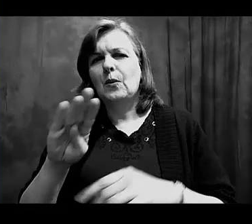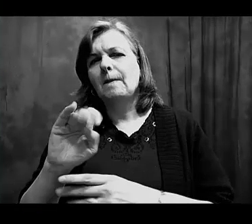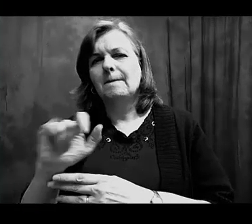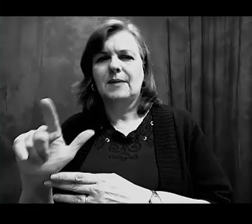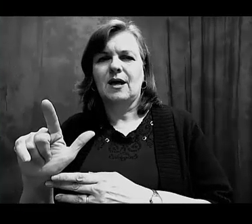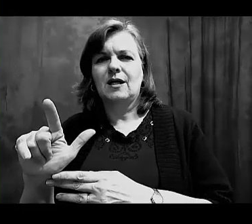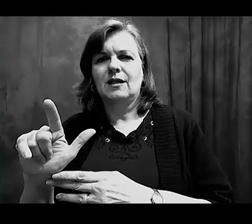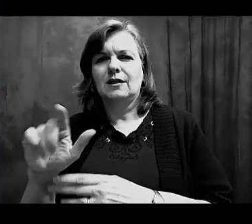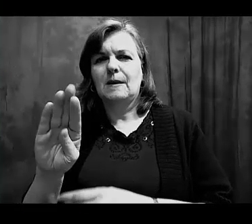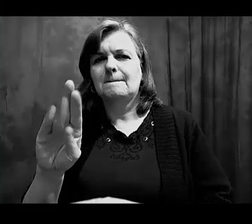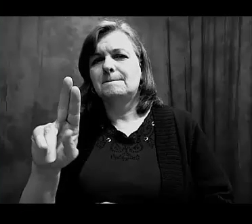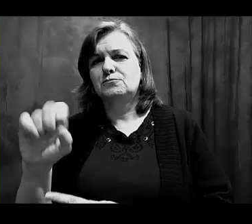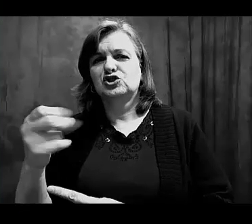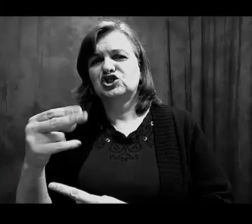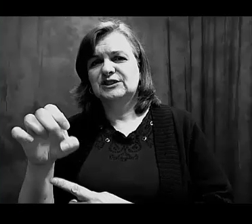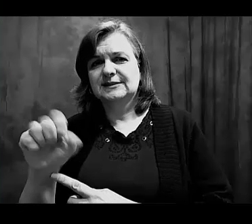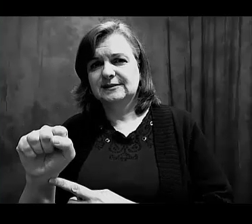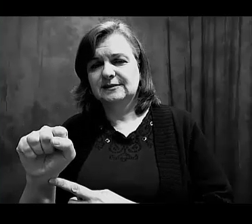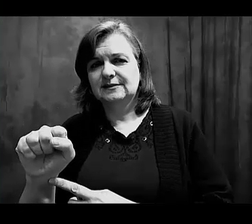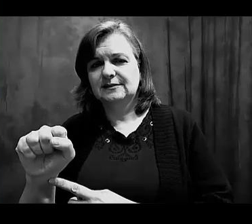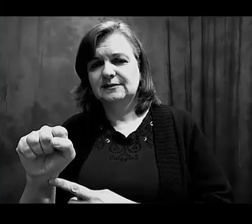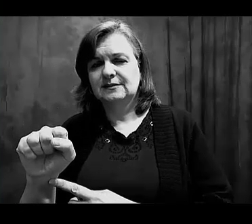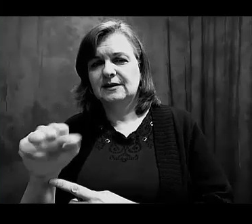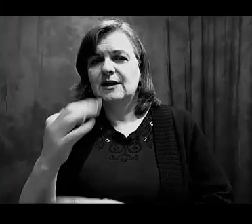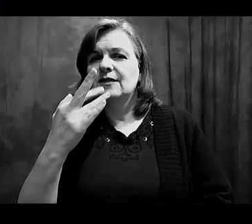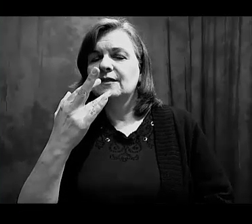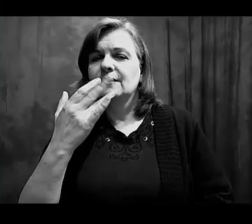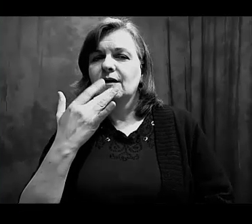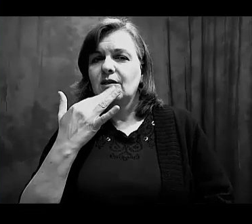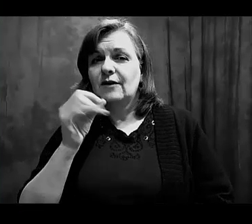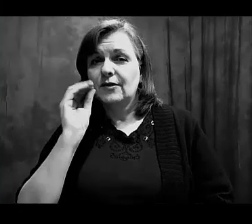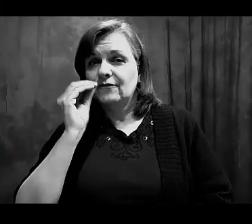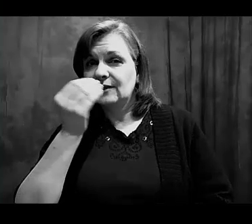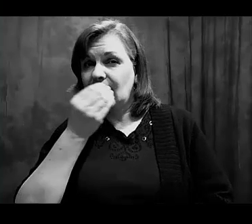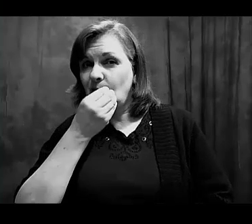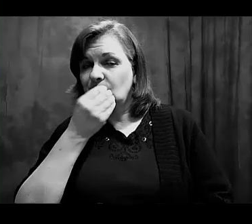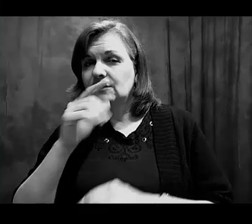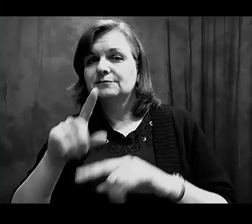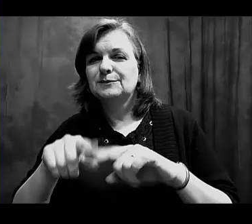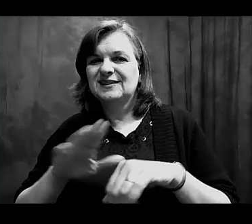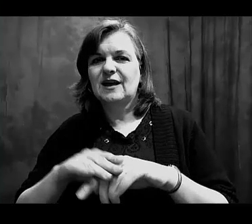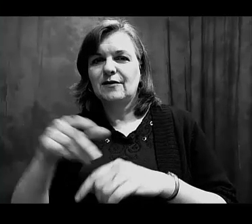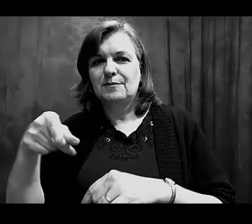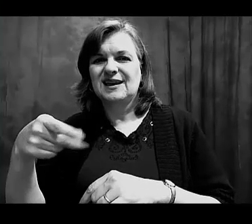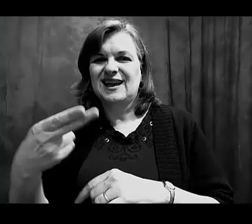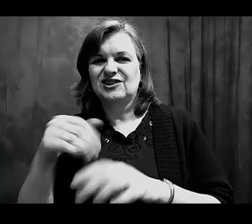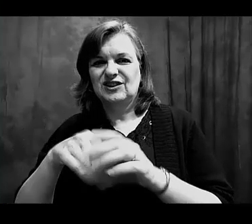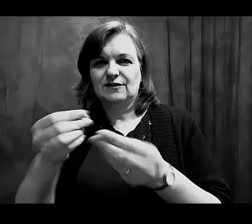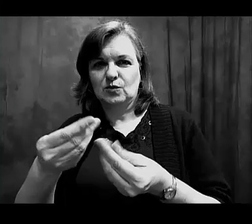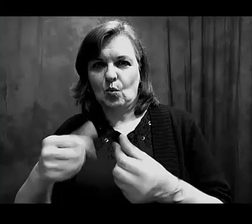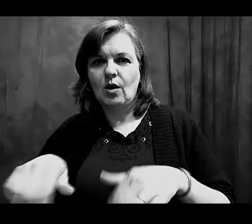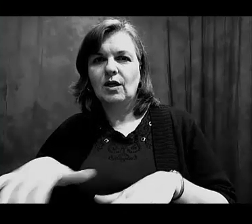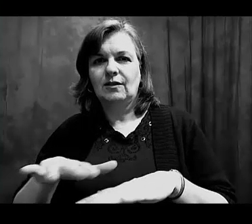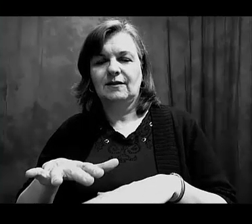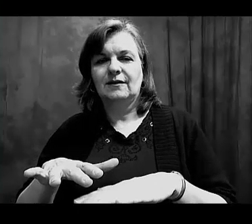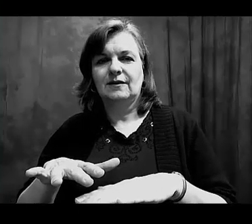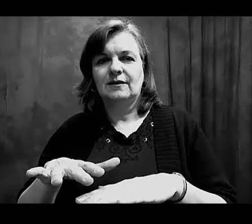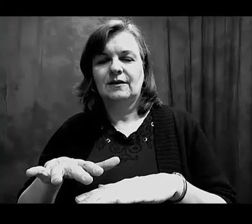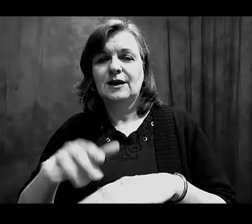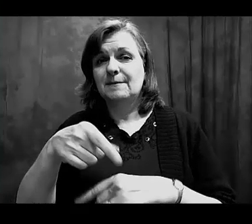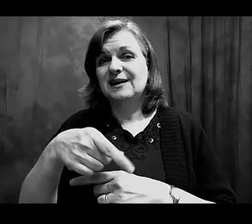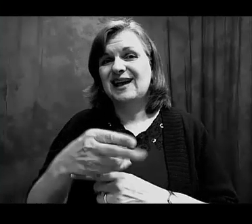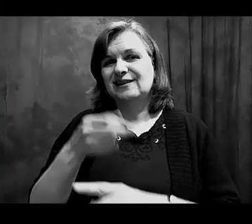Their flower color is actually variable based on pH. pH has a very significant effect on proteins,